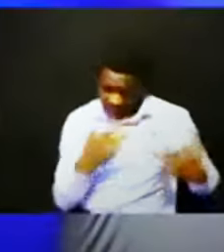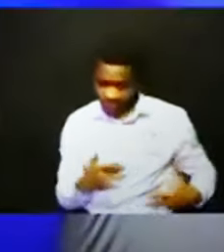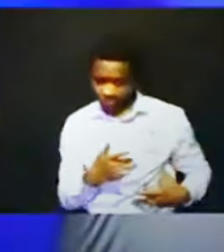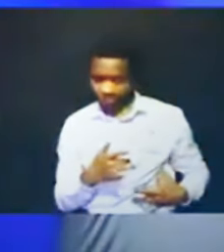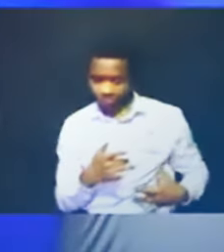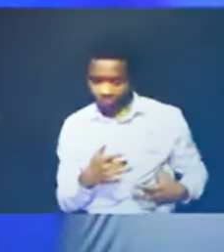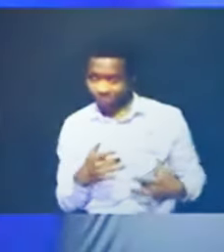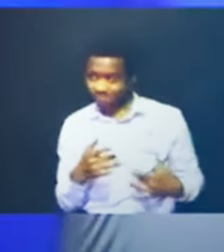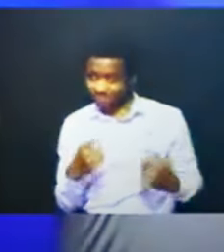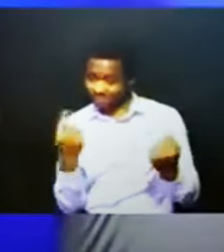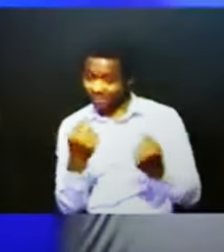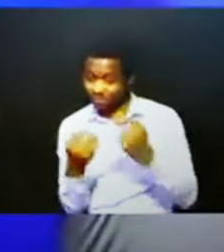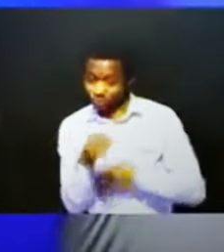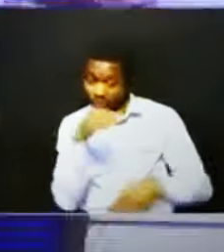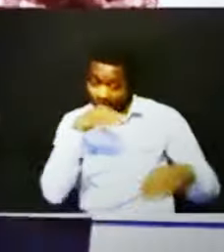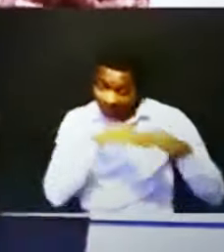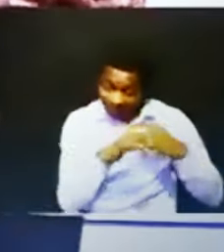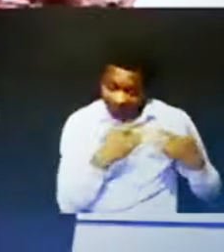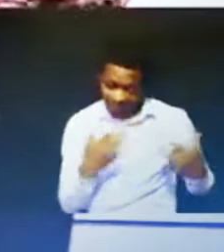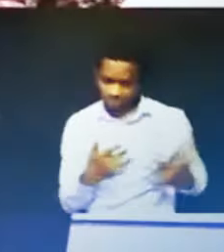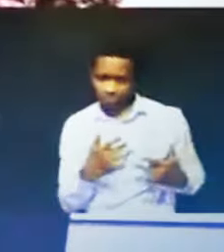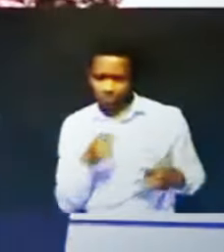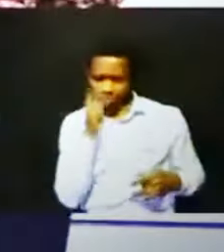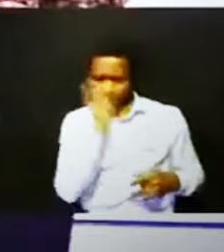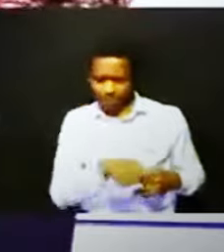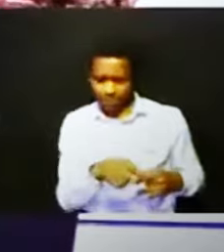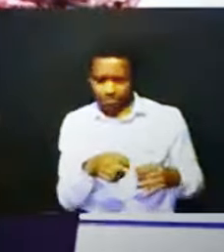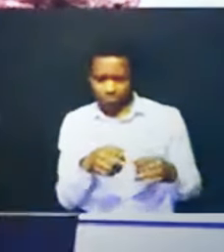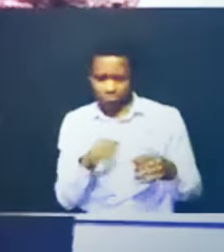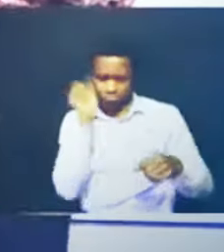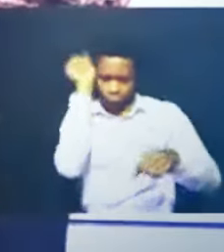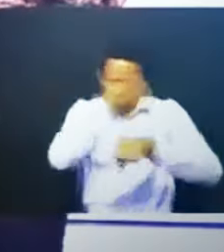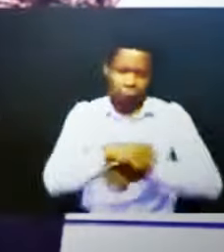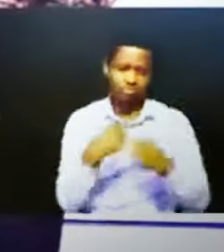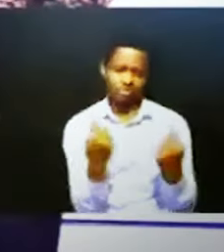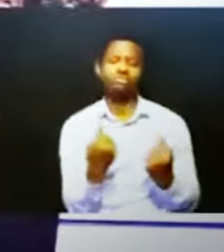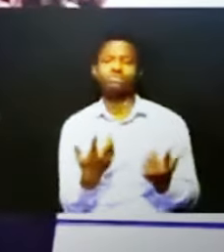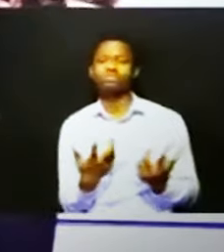is after you. Rule over it. Now